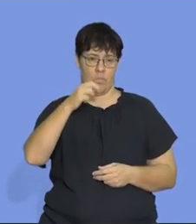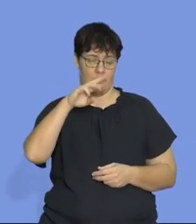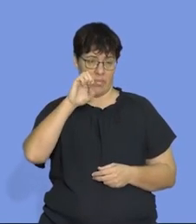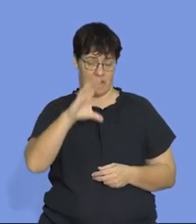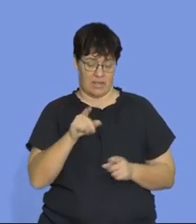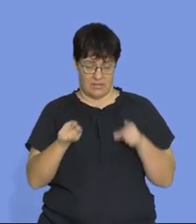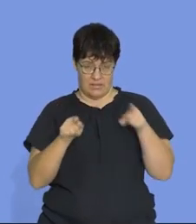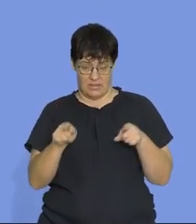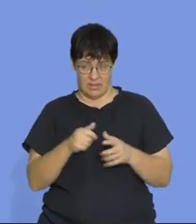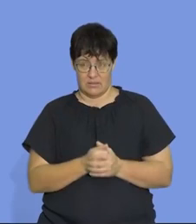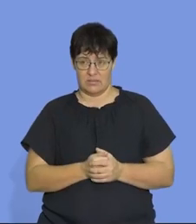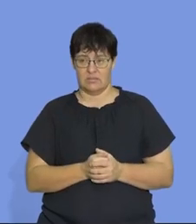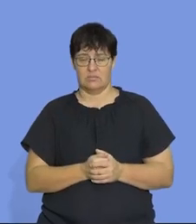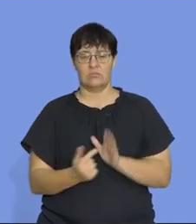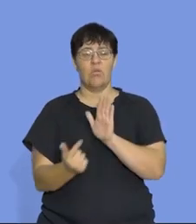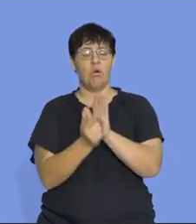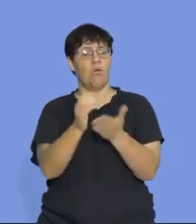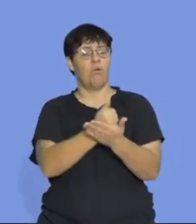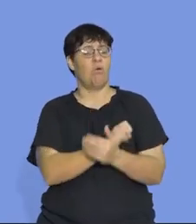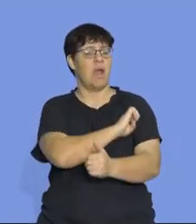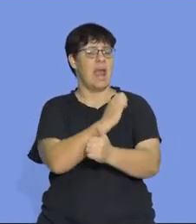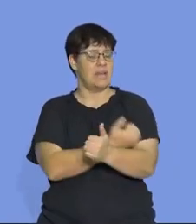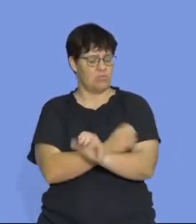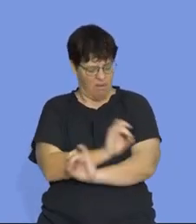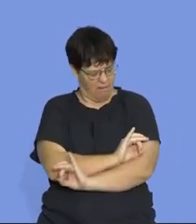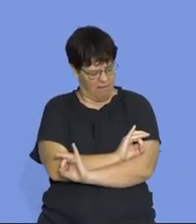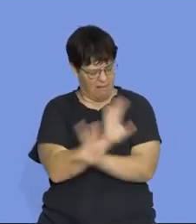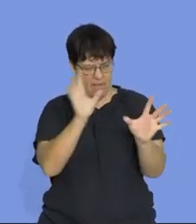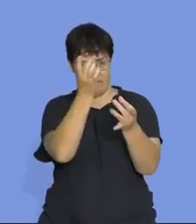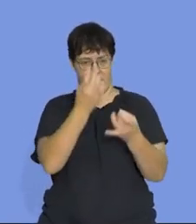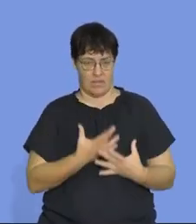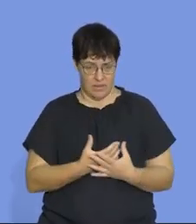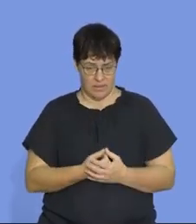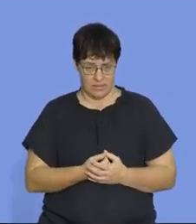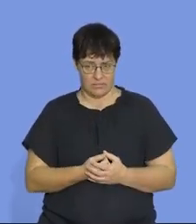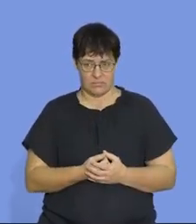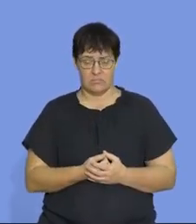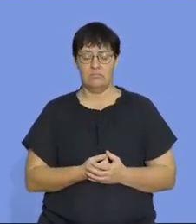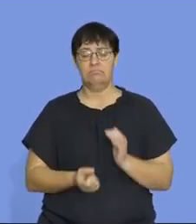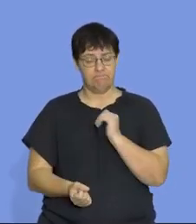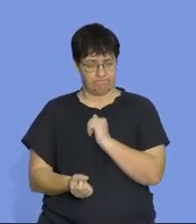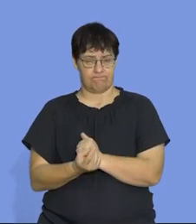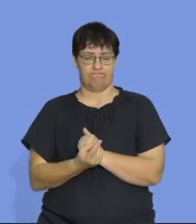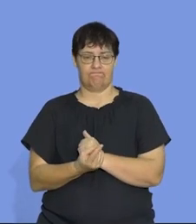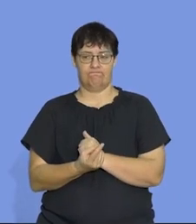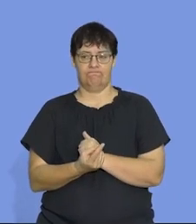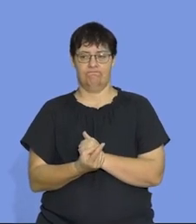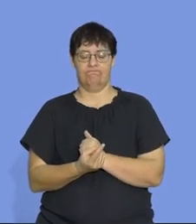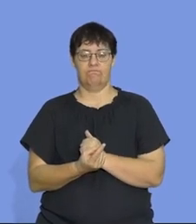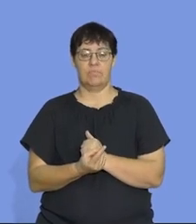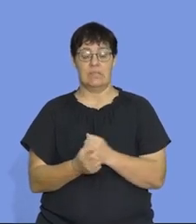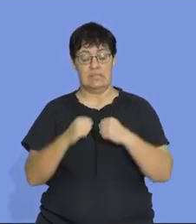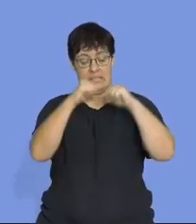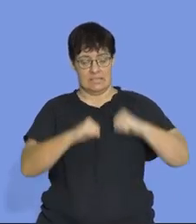Okay, so the law of conservation of energy is very clear in terms of, what happens in a closed